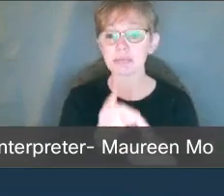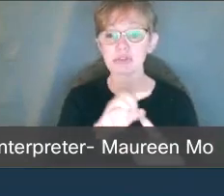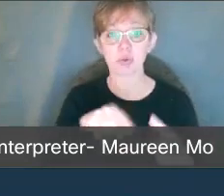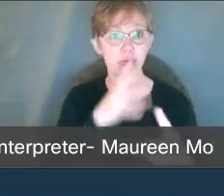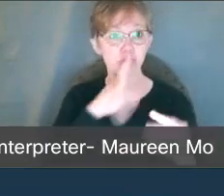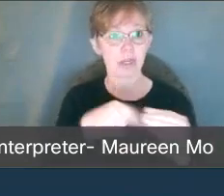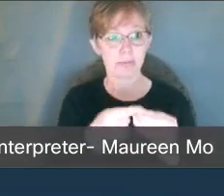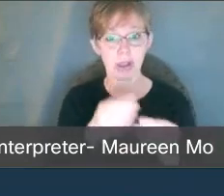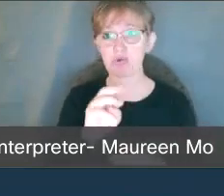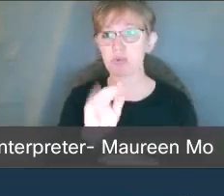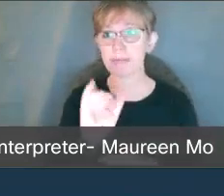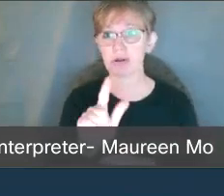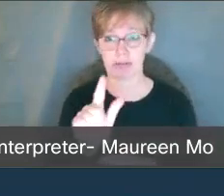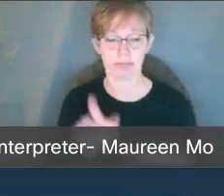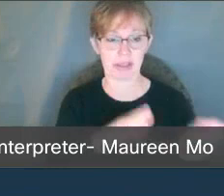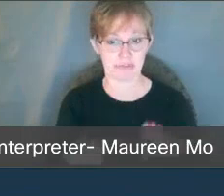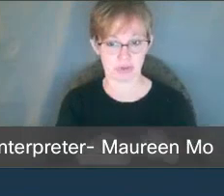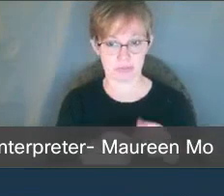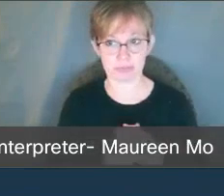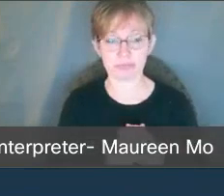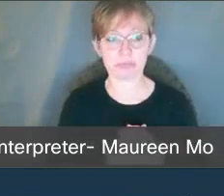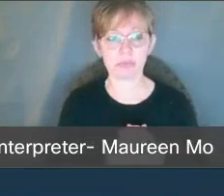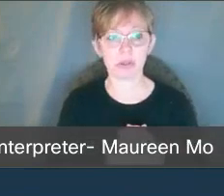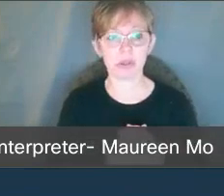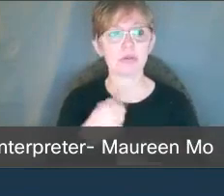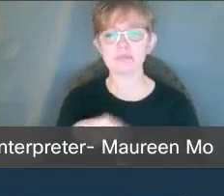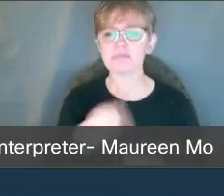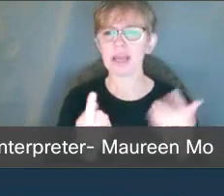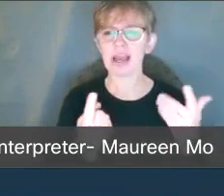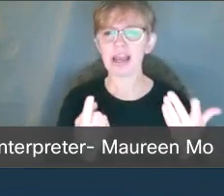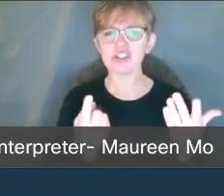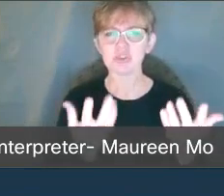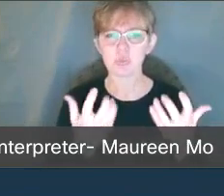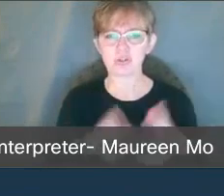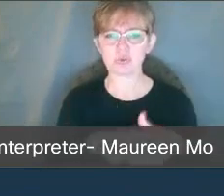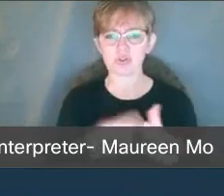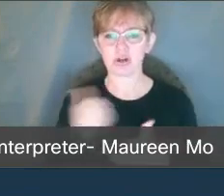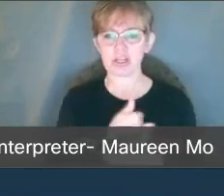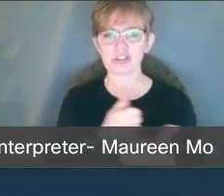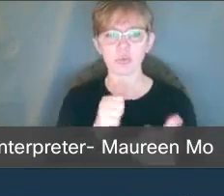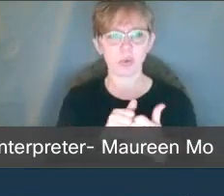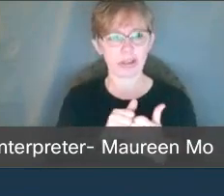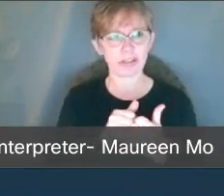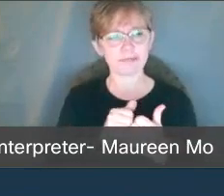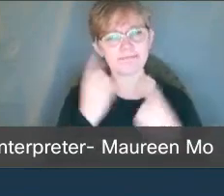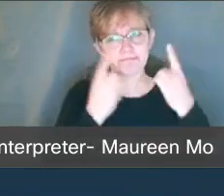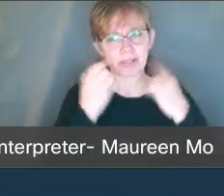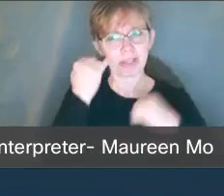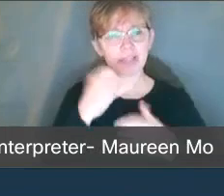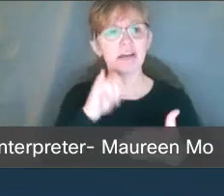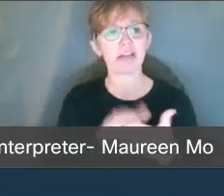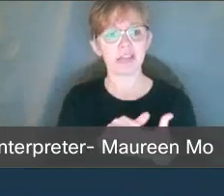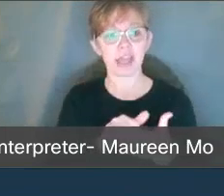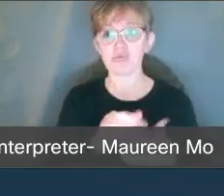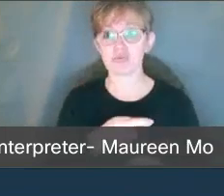behavior. So I just want to start with this anchoring of us in the idea that risk assessment instruments were